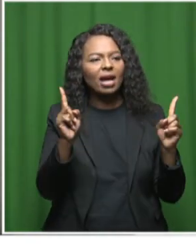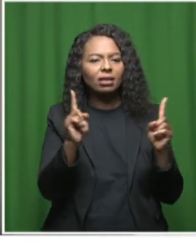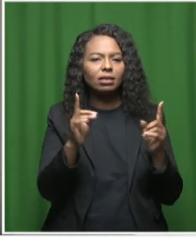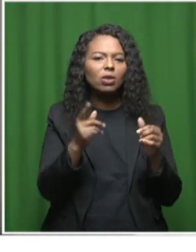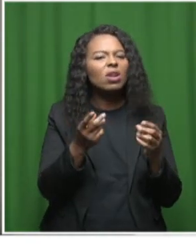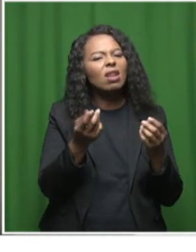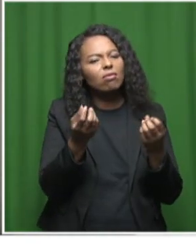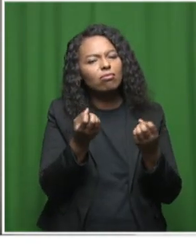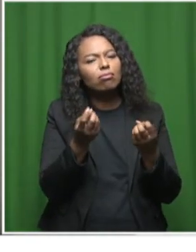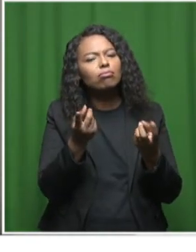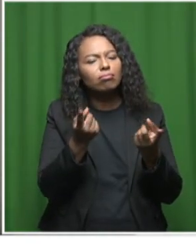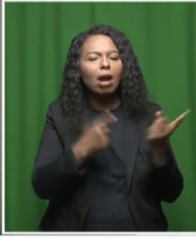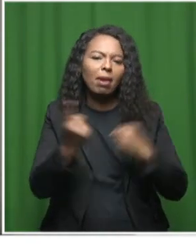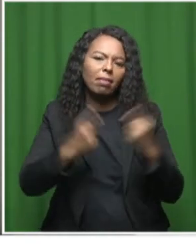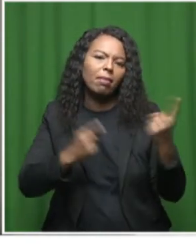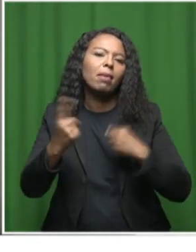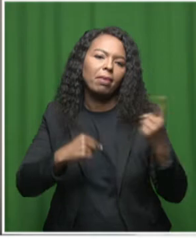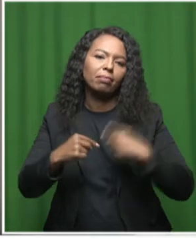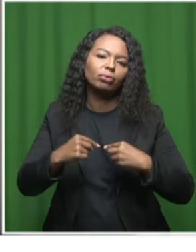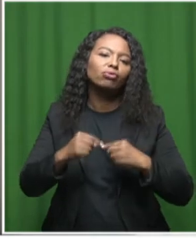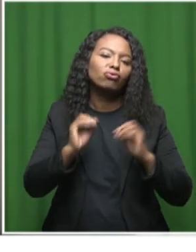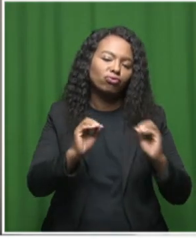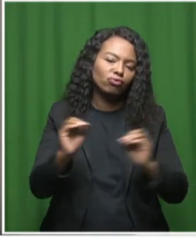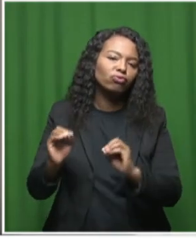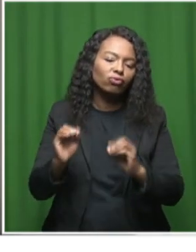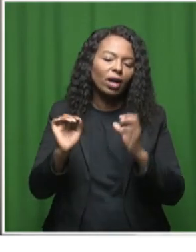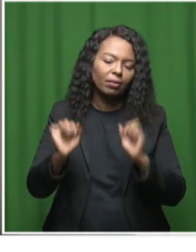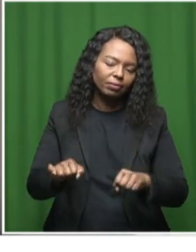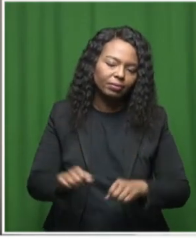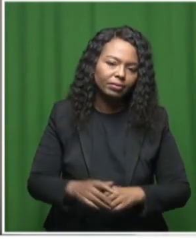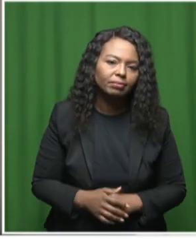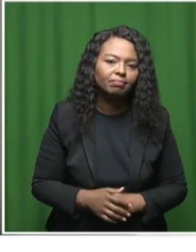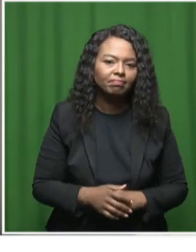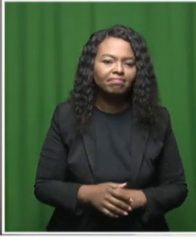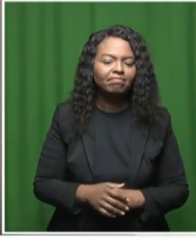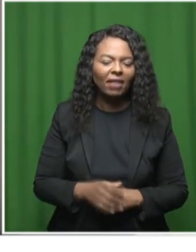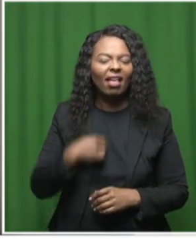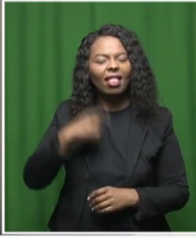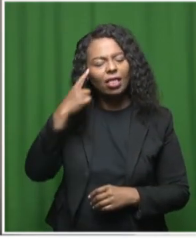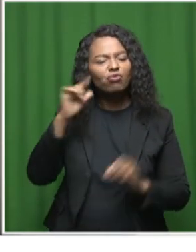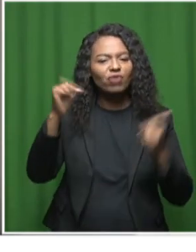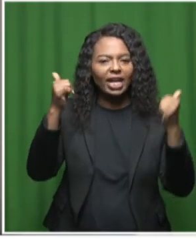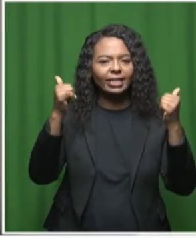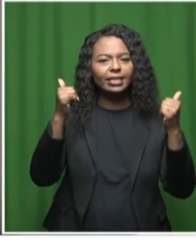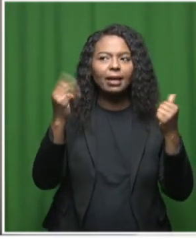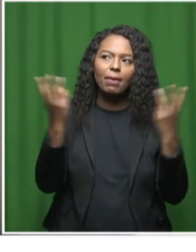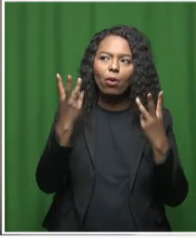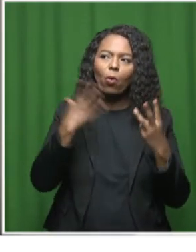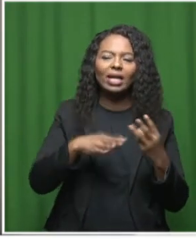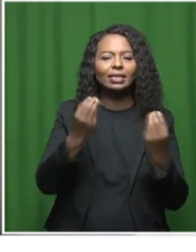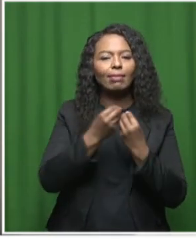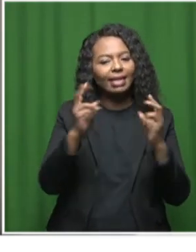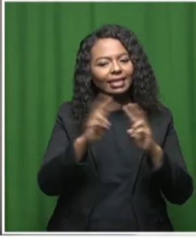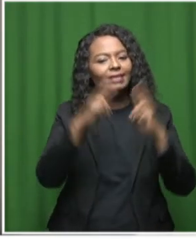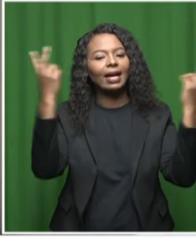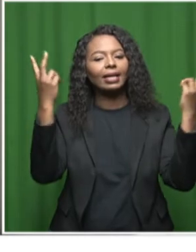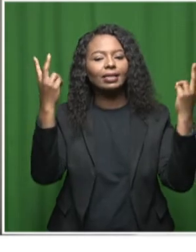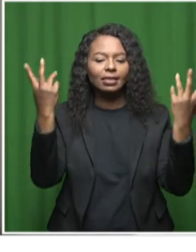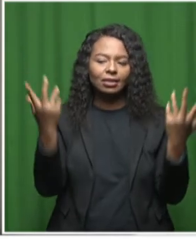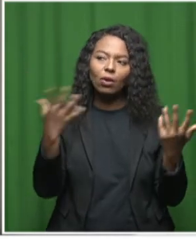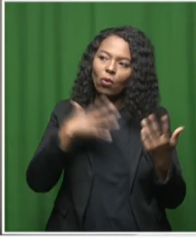good numbers going through to these more rural sites of ours, which is great. I think people want something different. They want to go